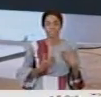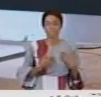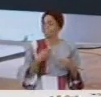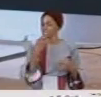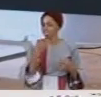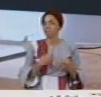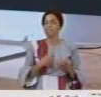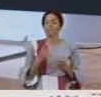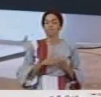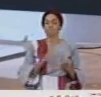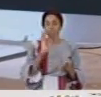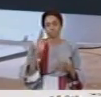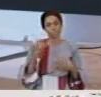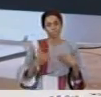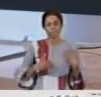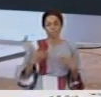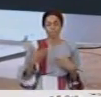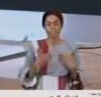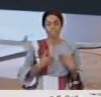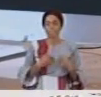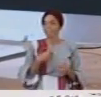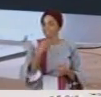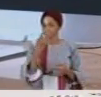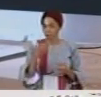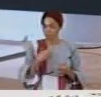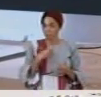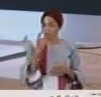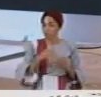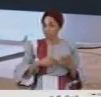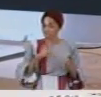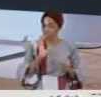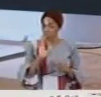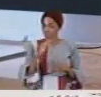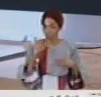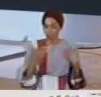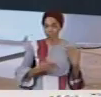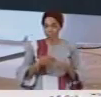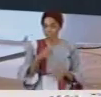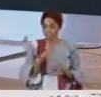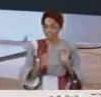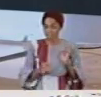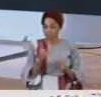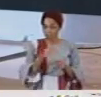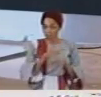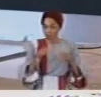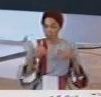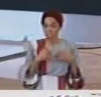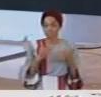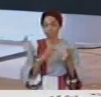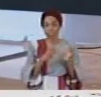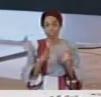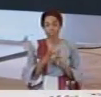joy, tell me what's your joy. Let us tell me what's your joy.